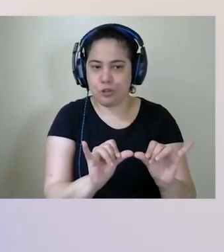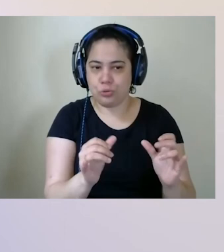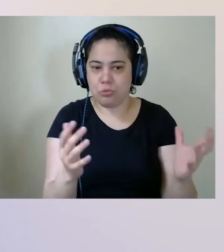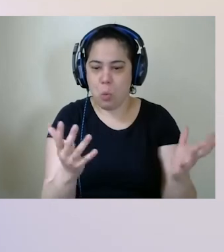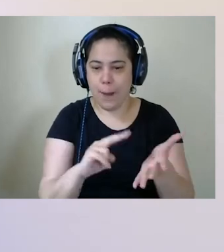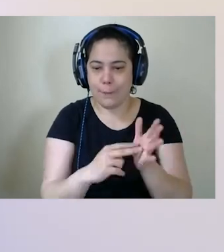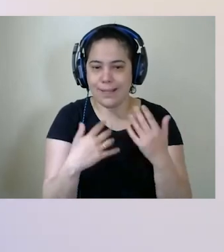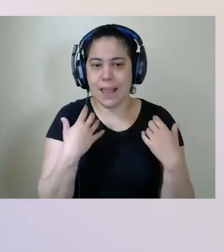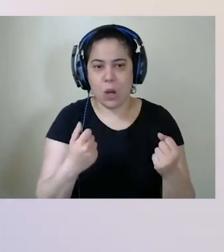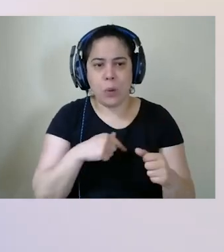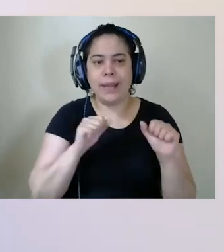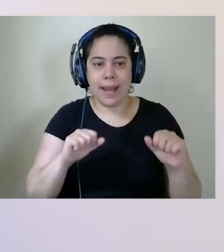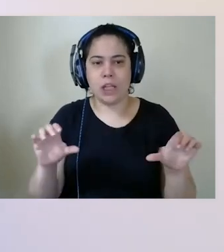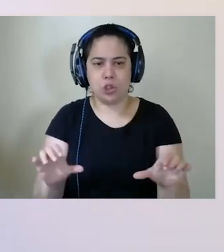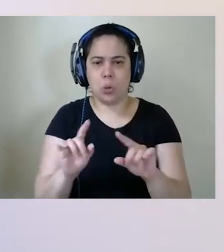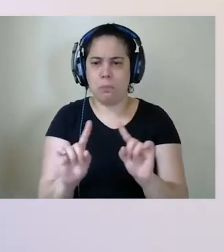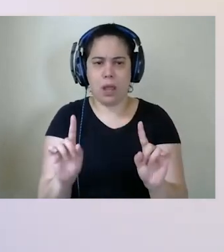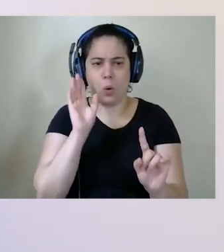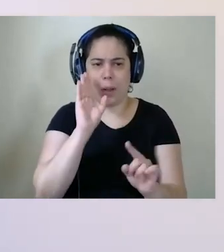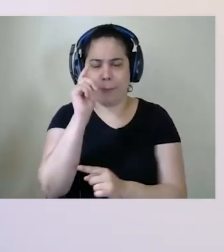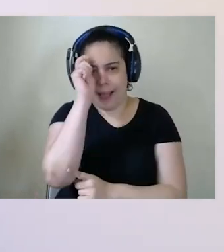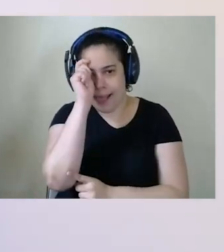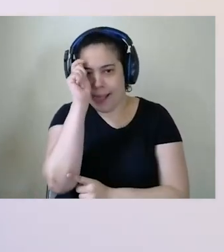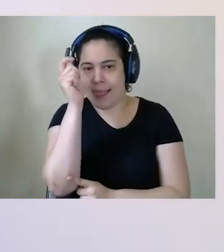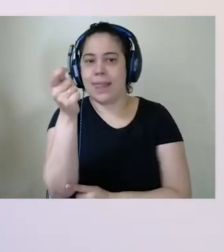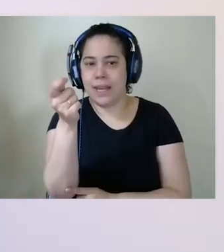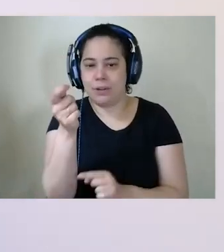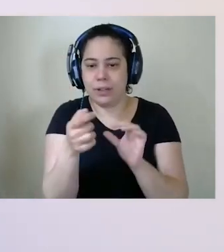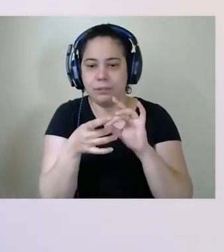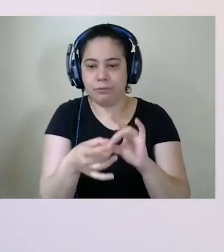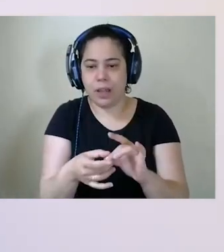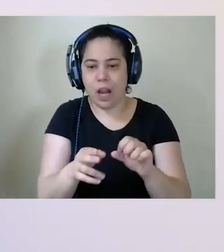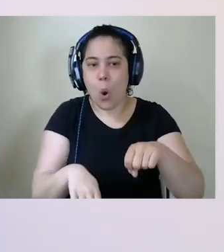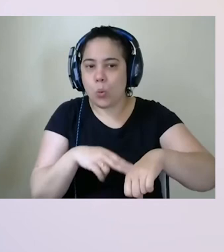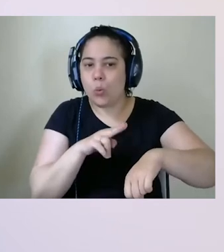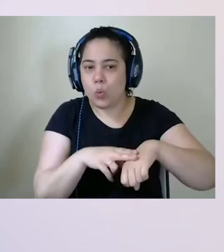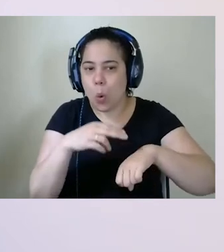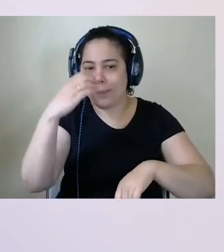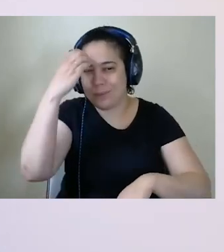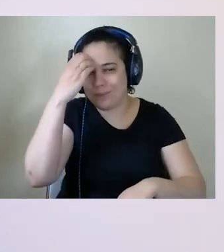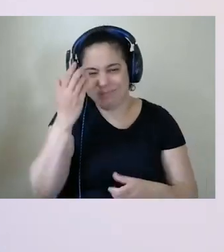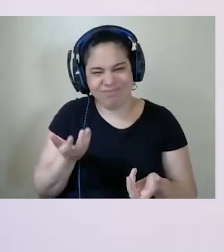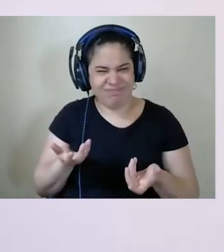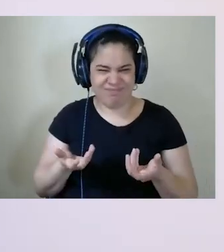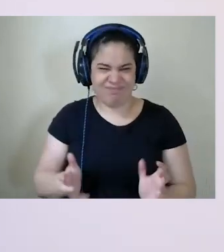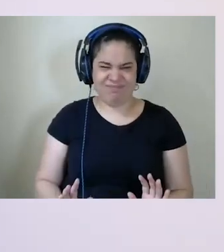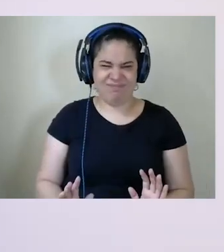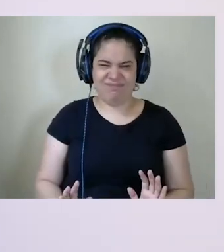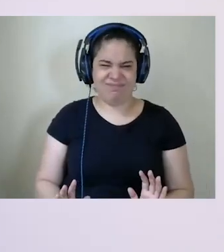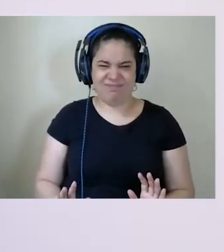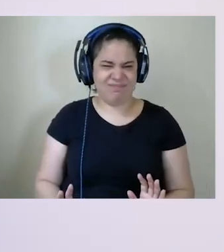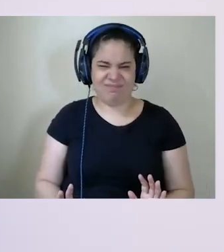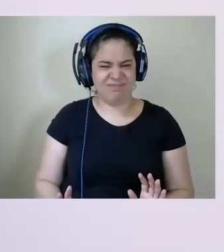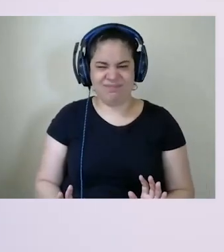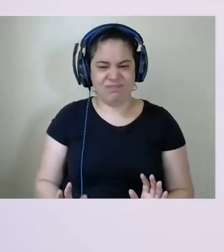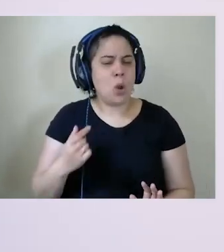do that. But that would be the theory of a normal brain, right? We don't want, that's not what we're working for. So